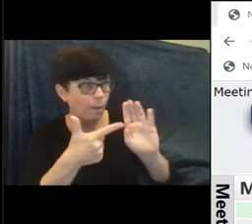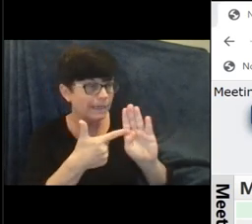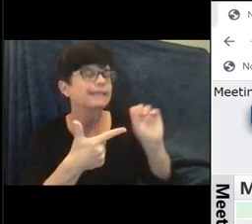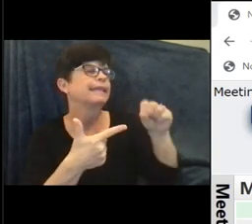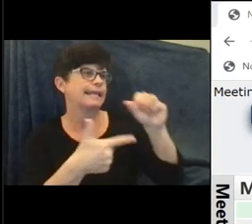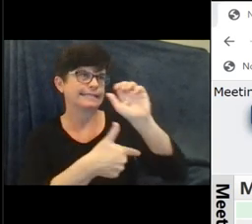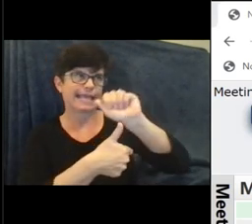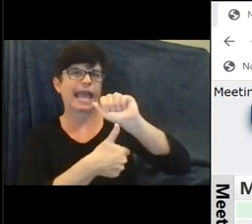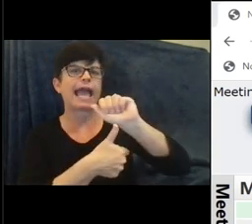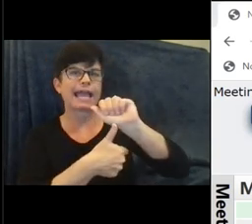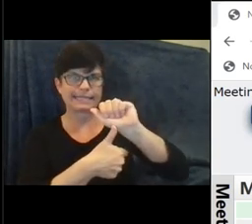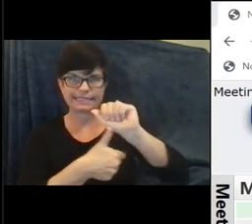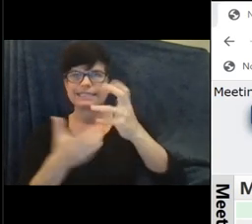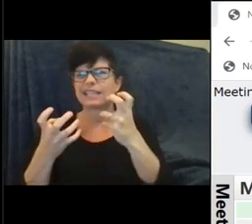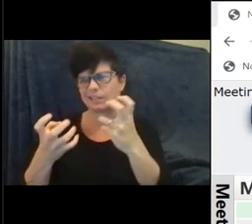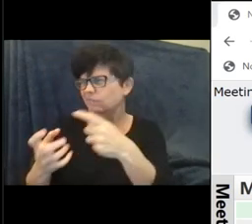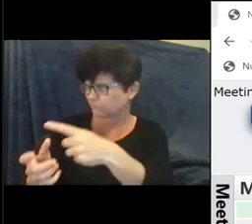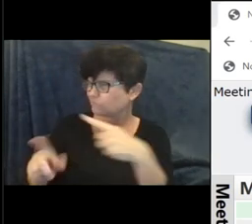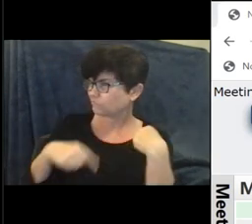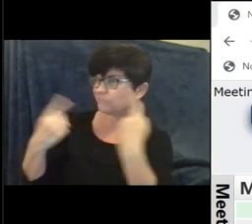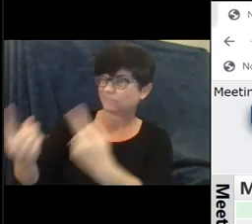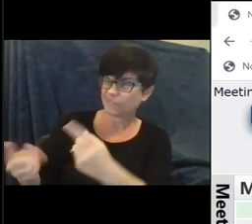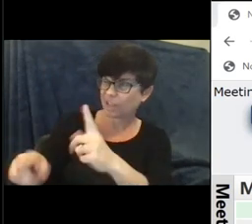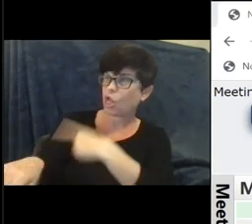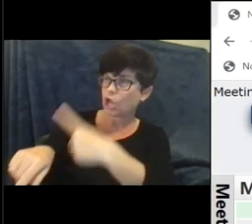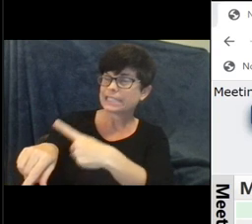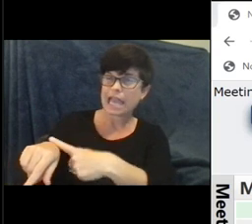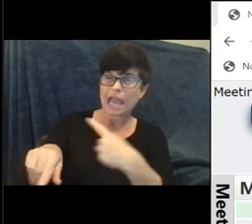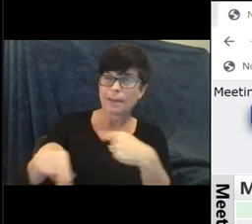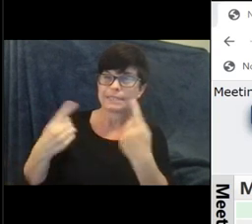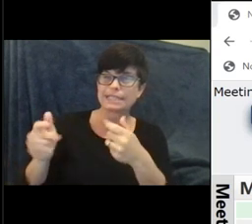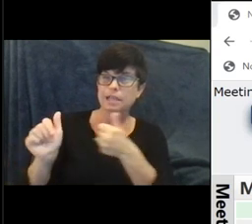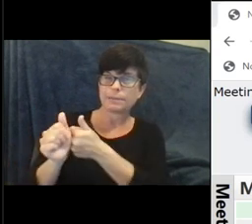14A? Yeah, it's been a while since we've gotten an update on. All right, what about B?